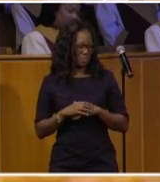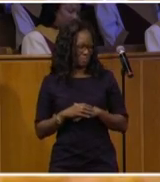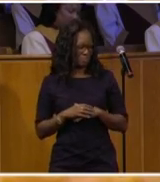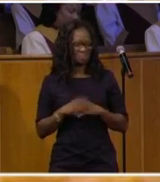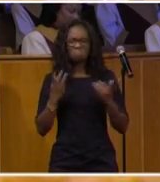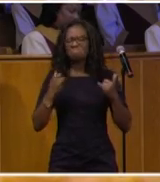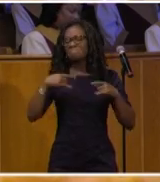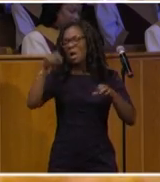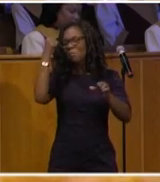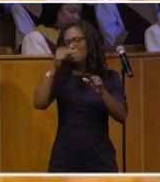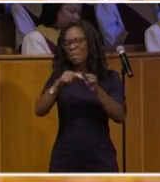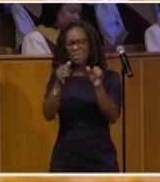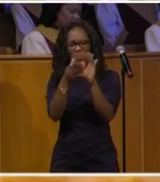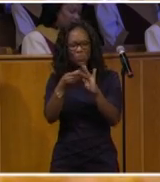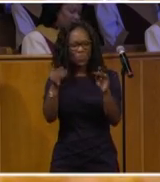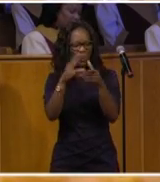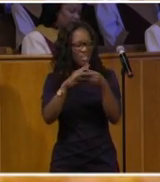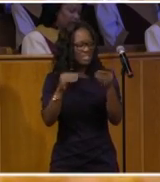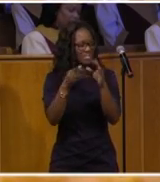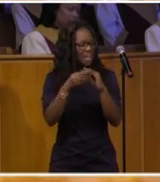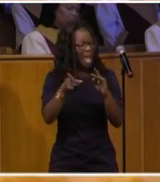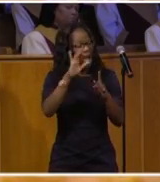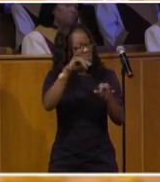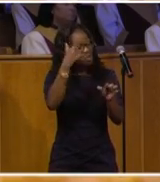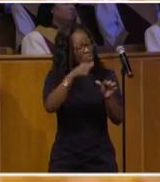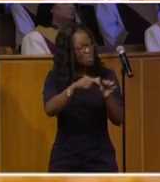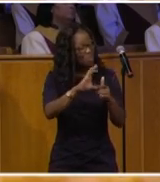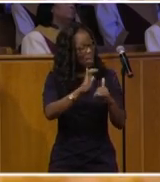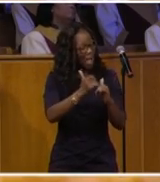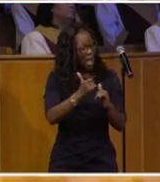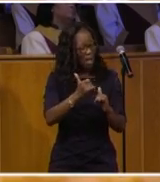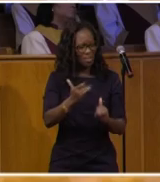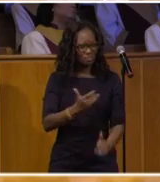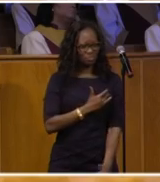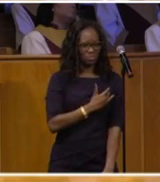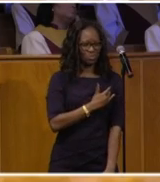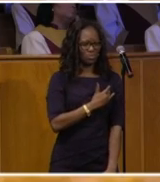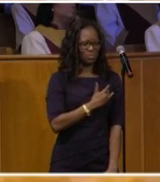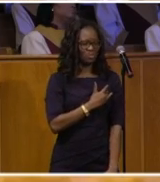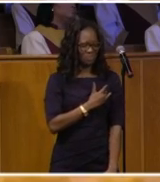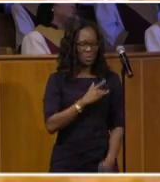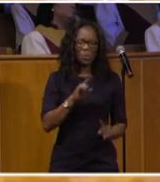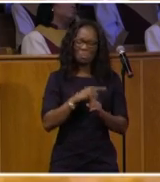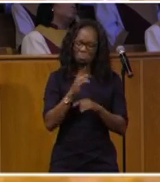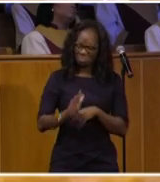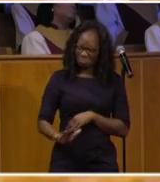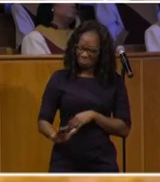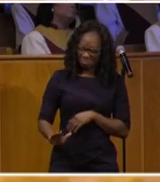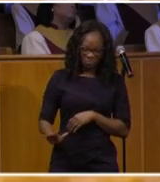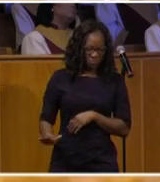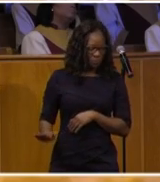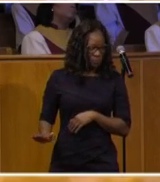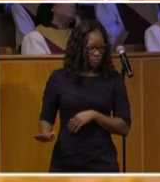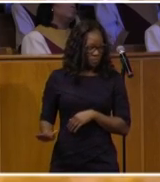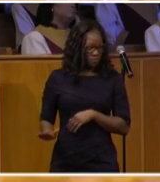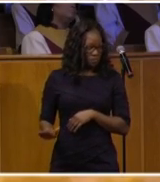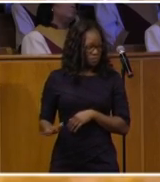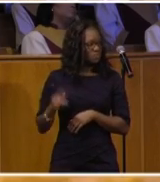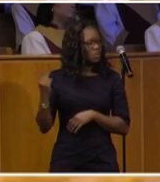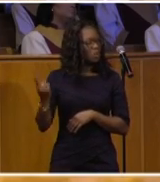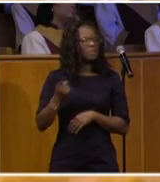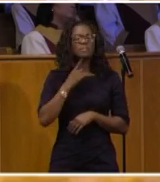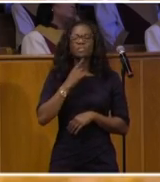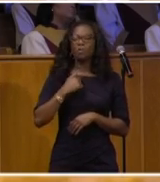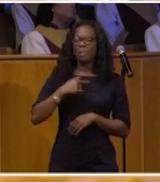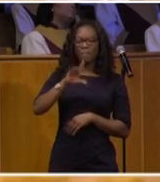I remember those stories. I remember how they touched me as a child. He told us about